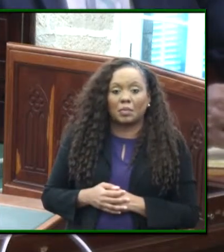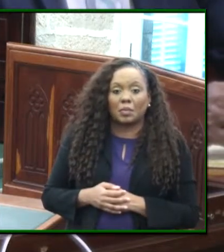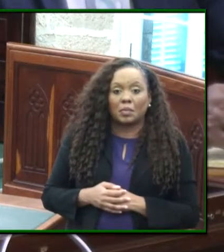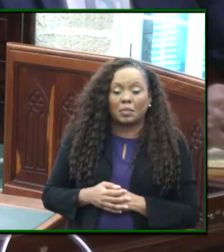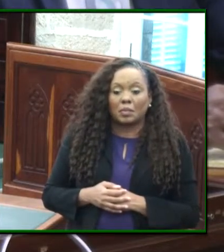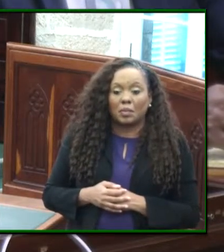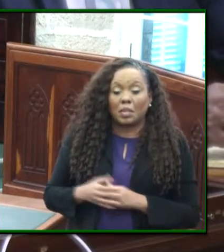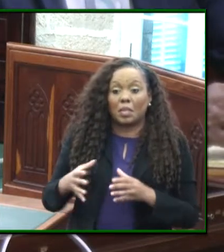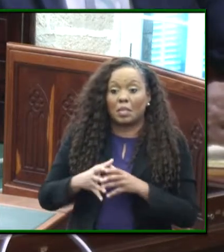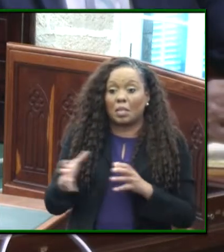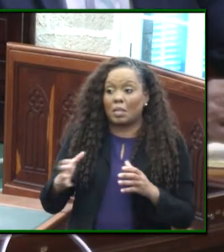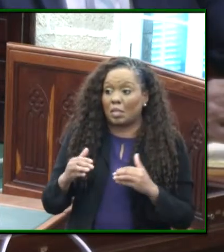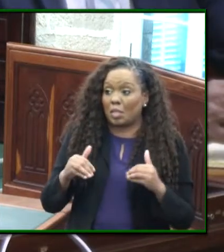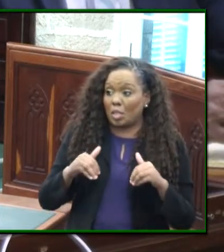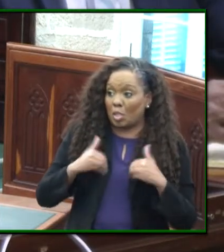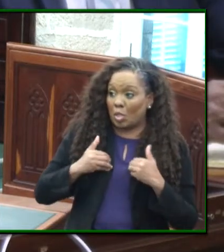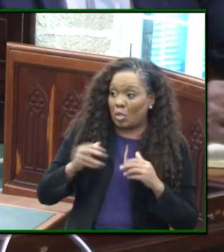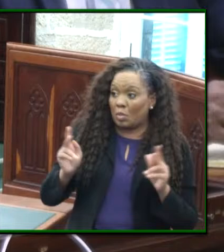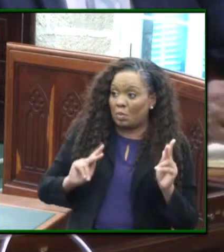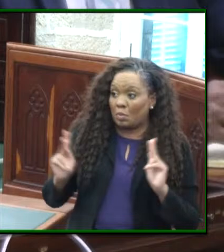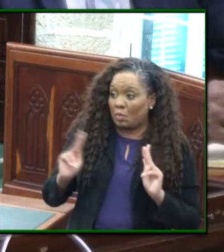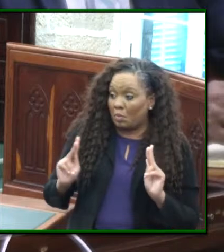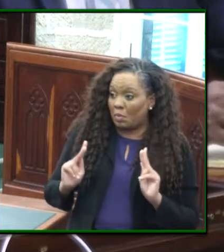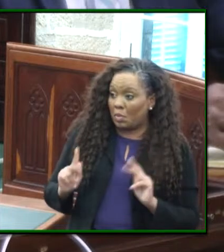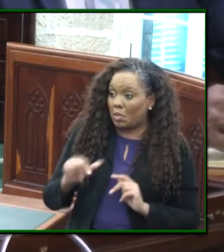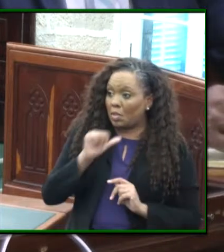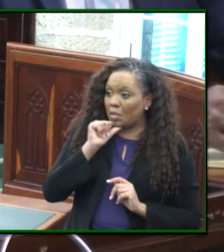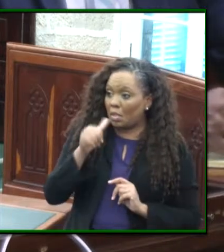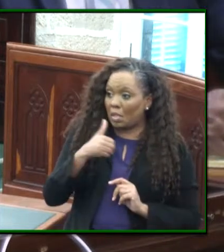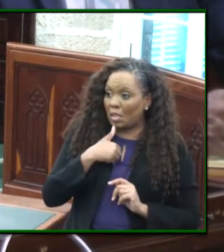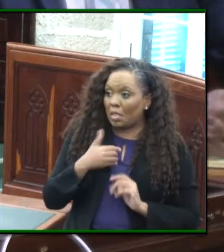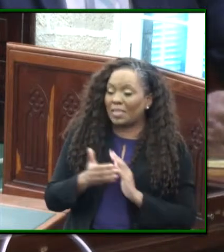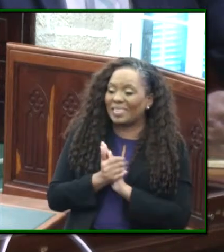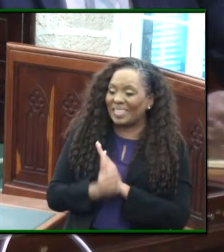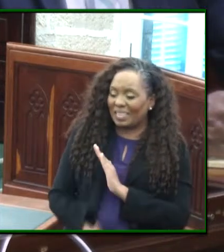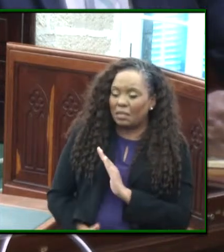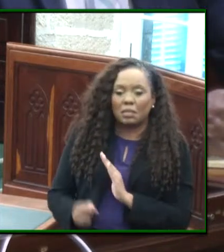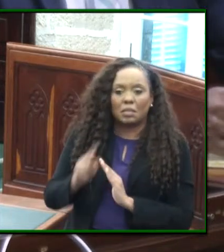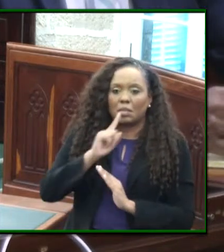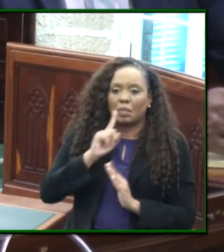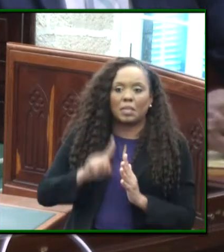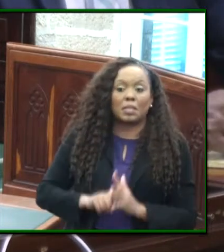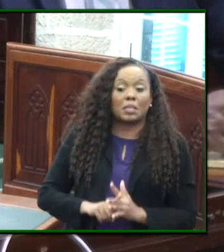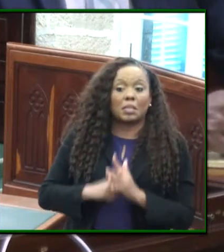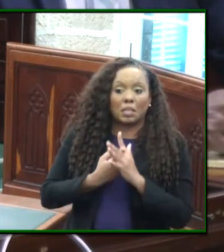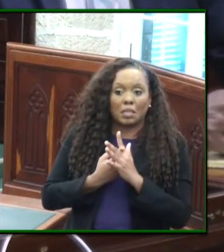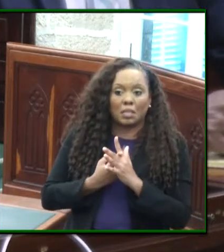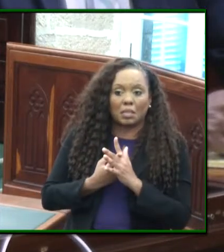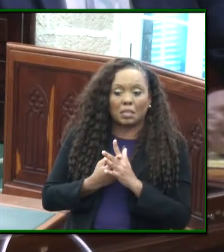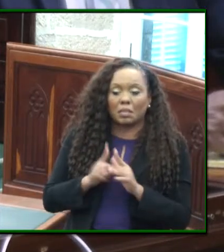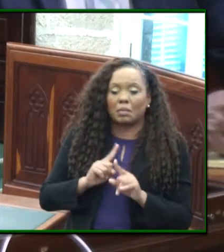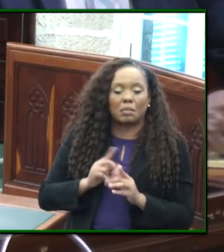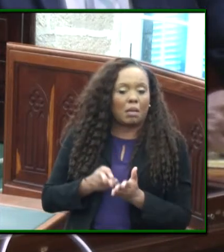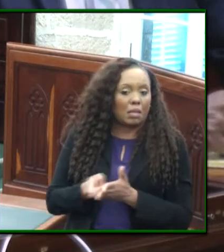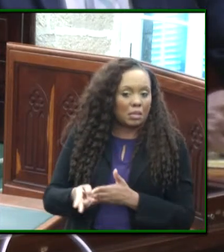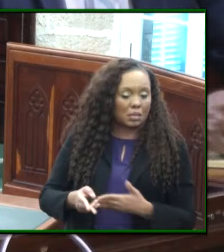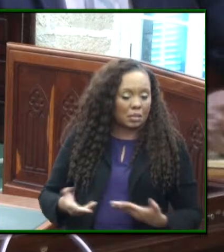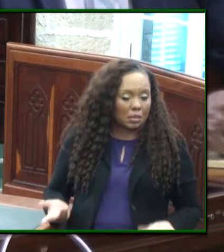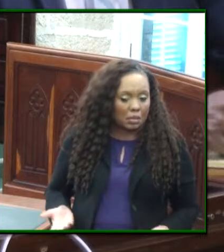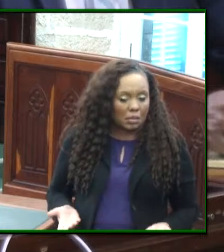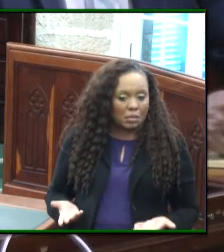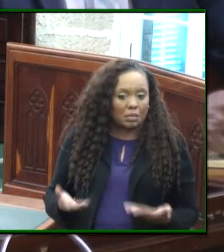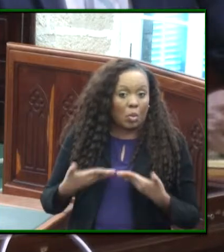simply did not have the skill set to even begin. Let us be frank